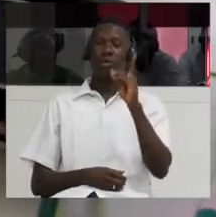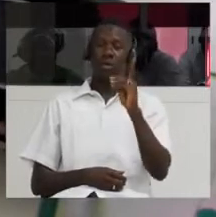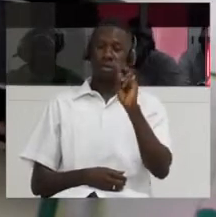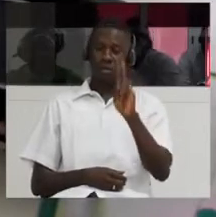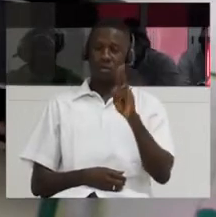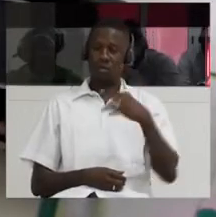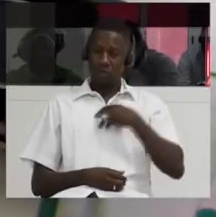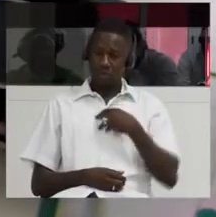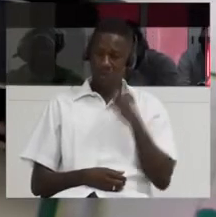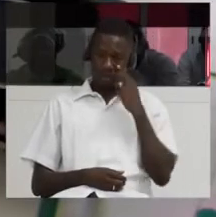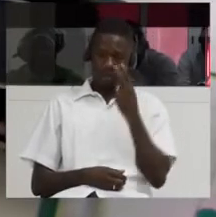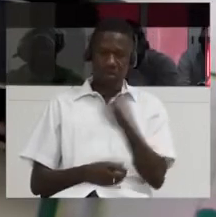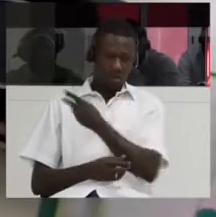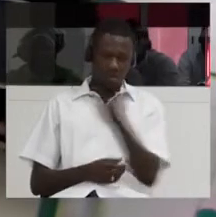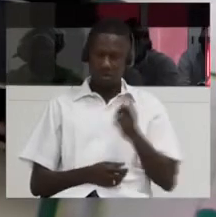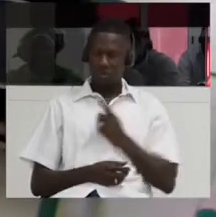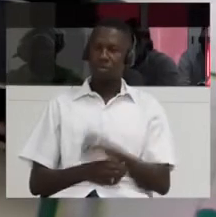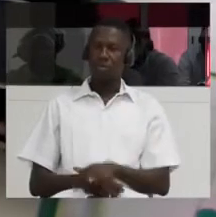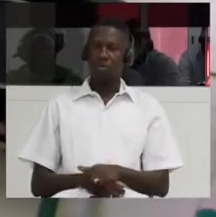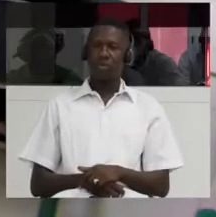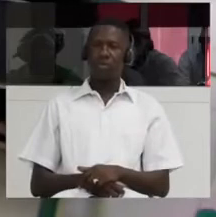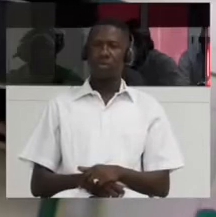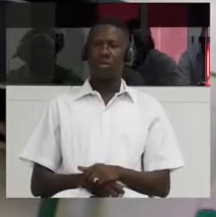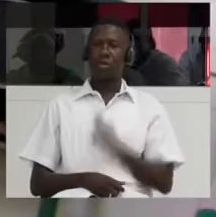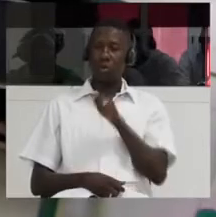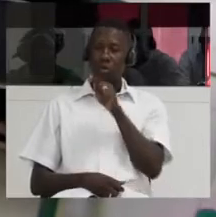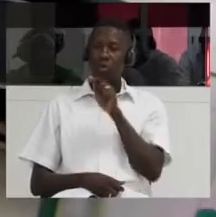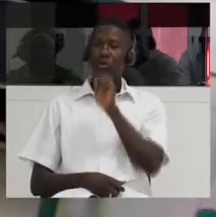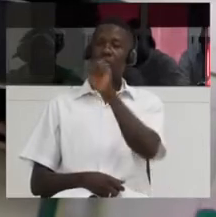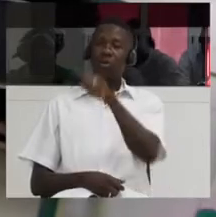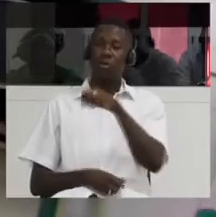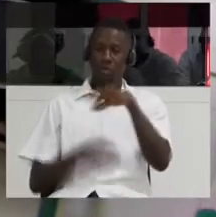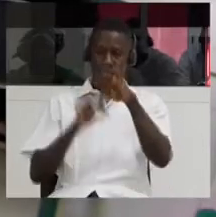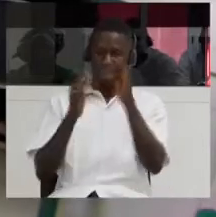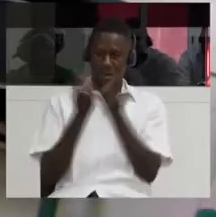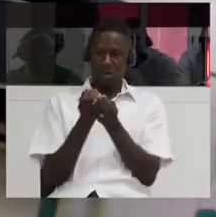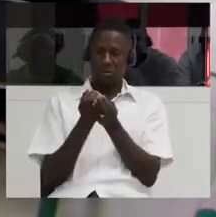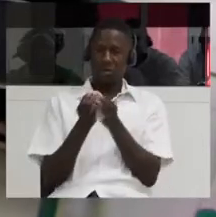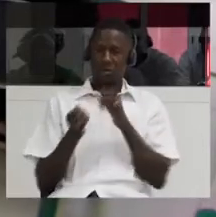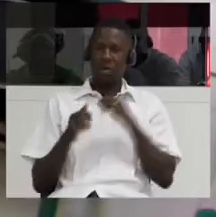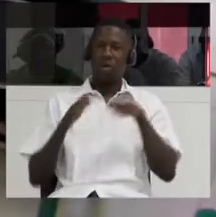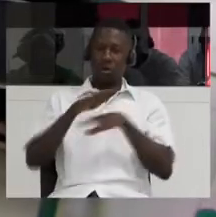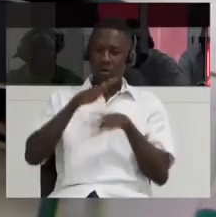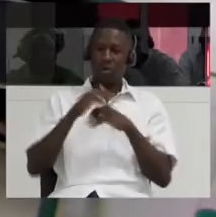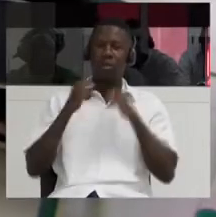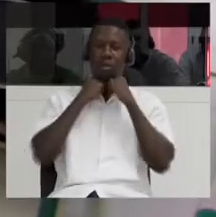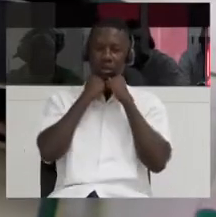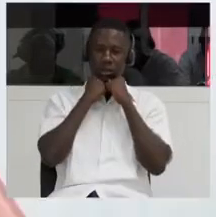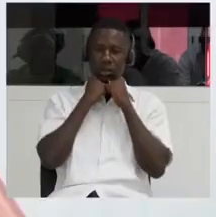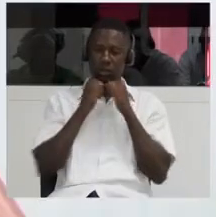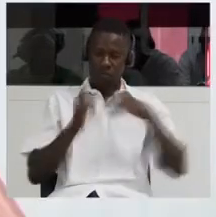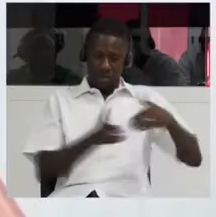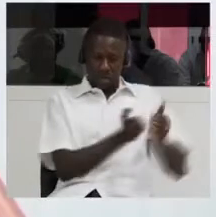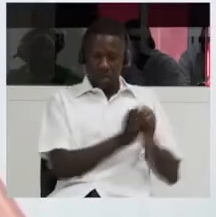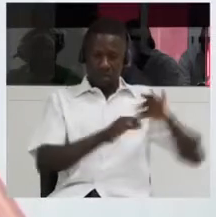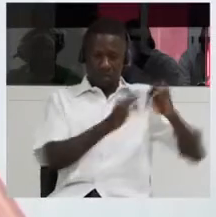team, you were under Sana Sabali, which was a reserve team to go and reinforce